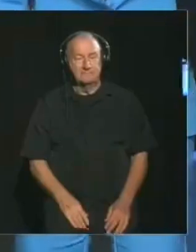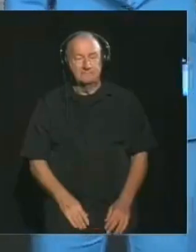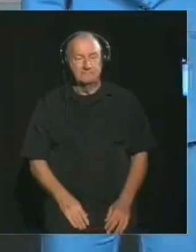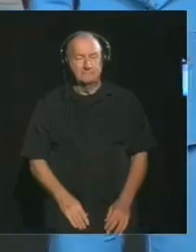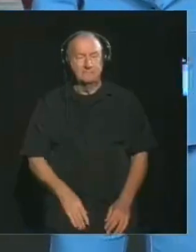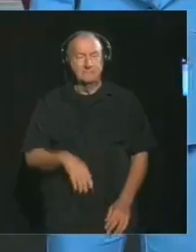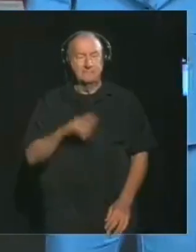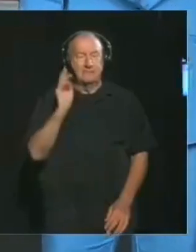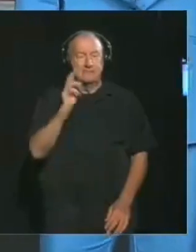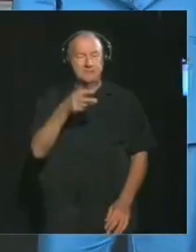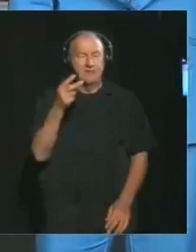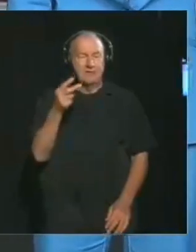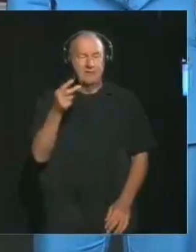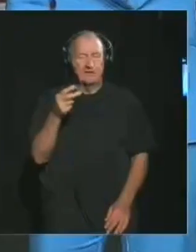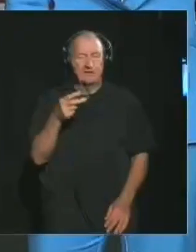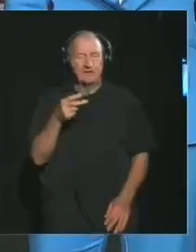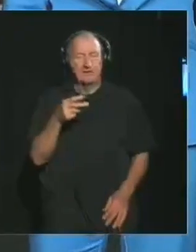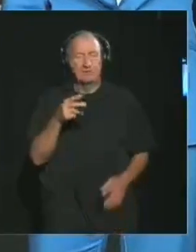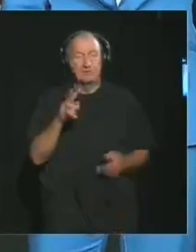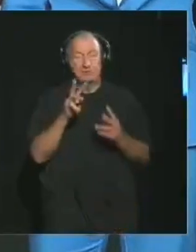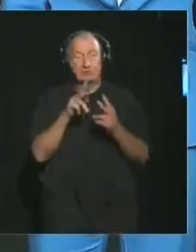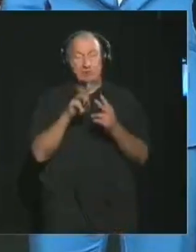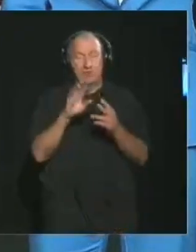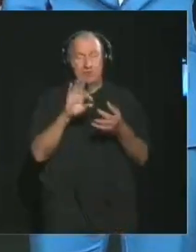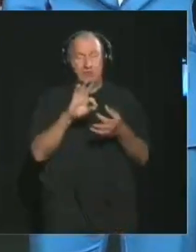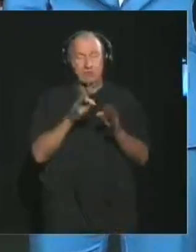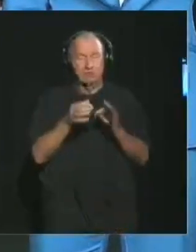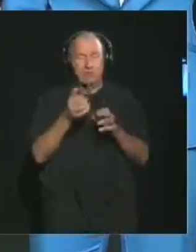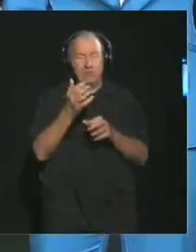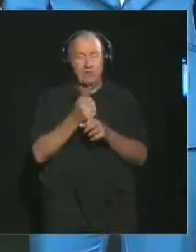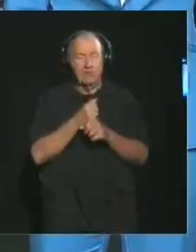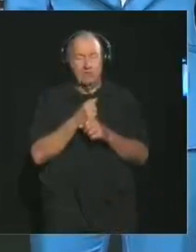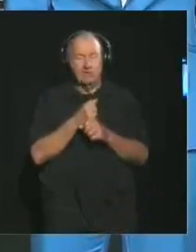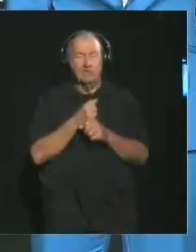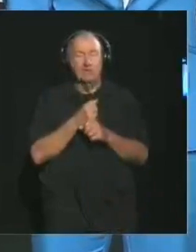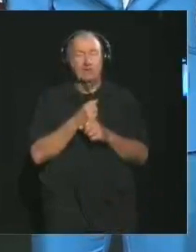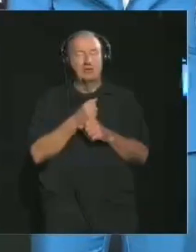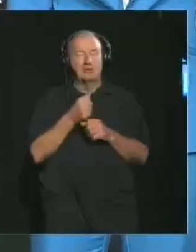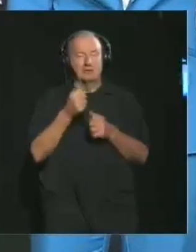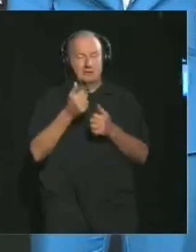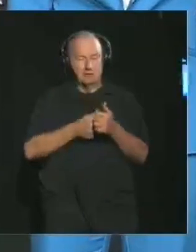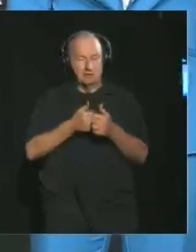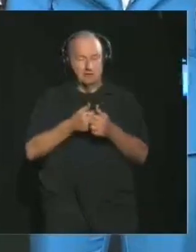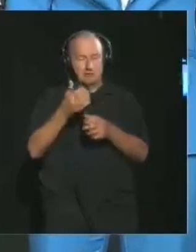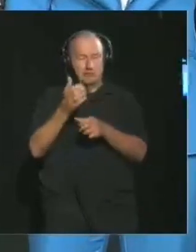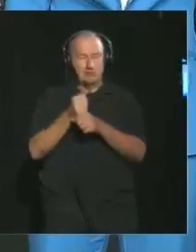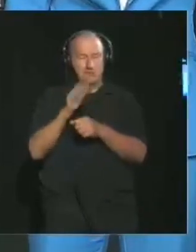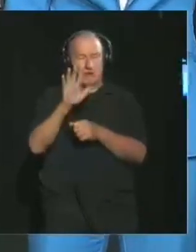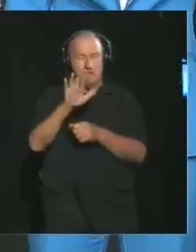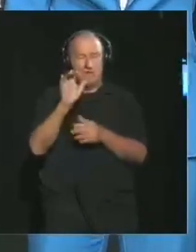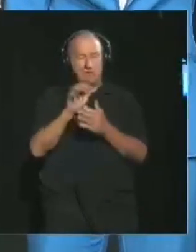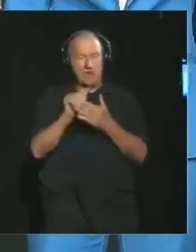In second place, in duo interpretation, each receiving a $500 scholarship,